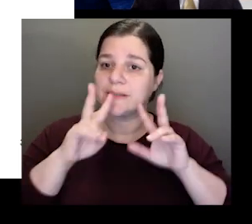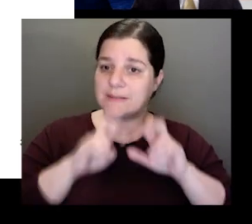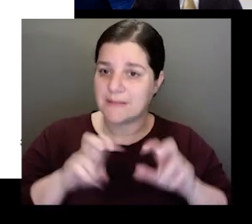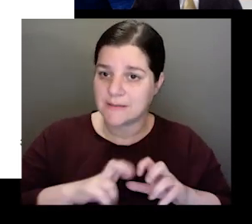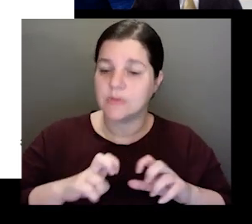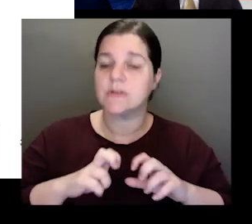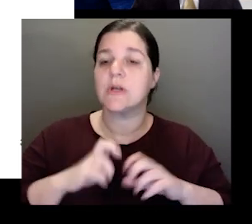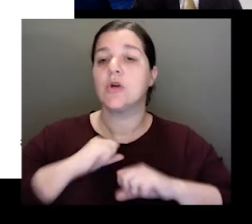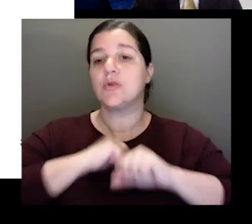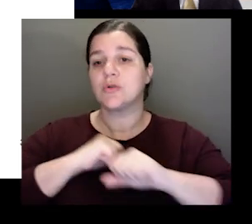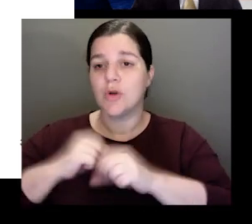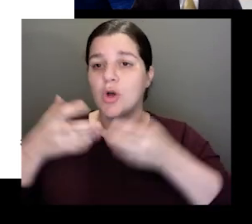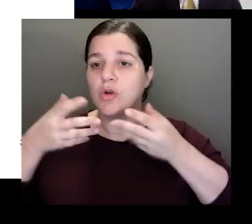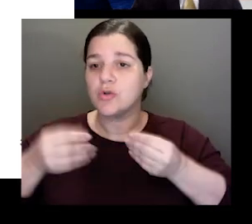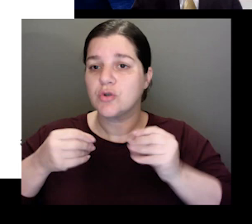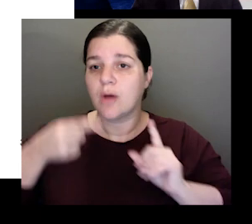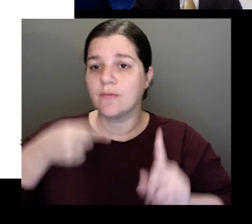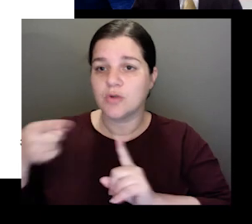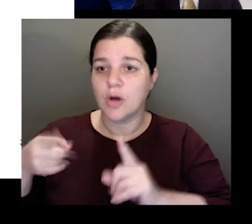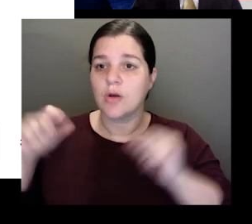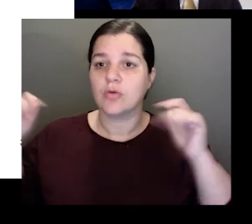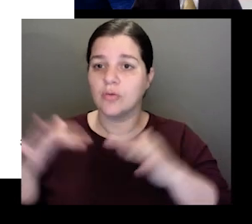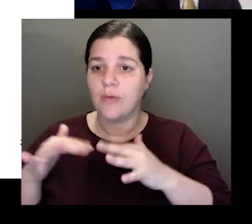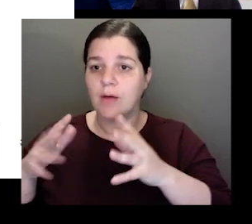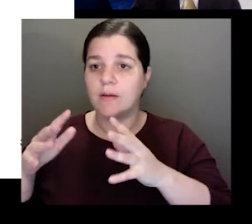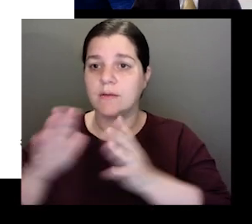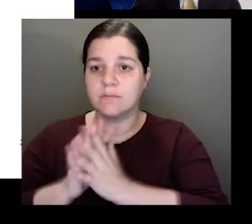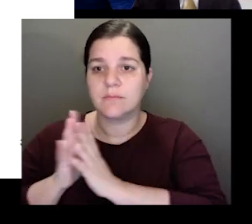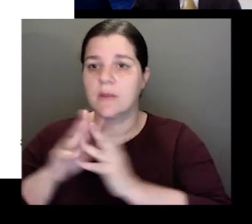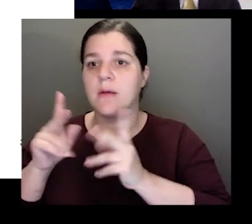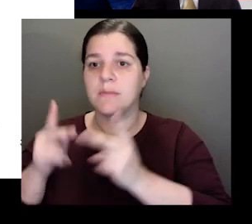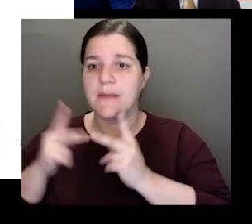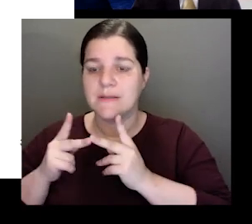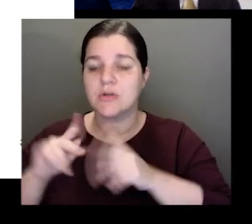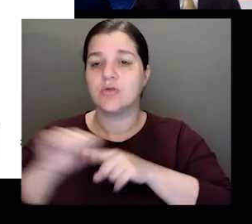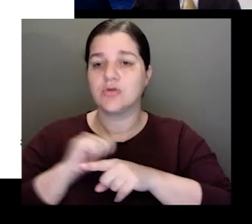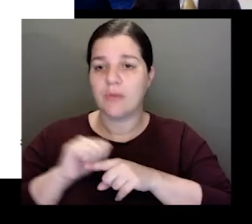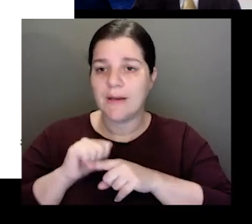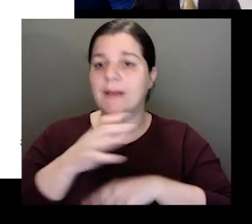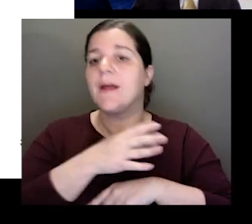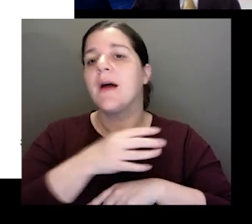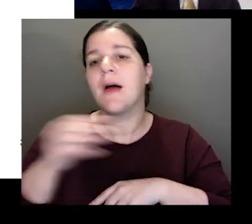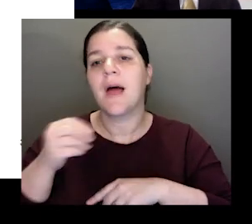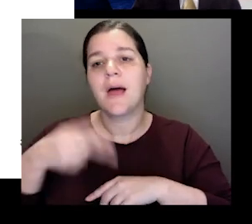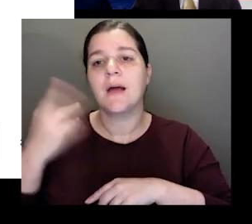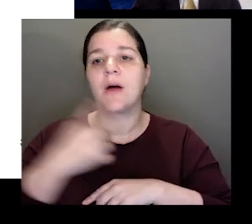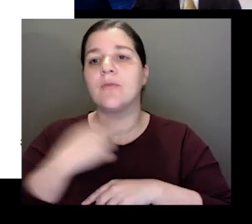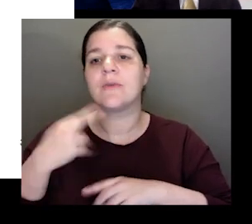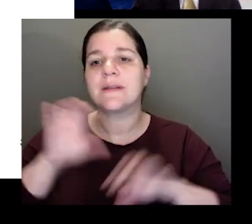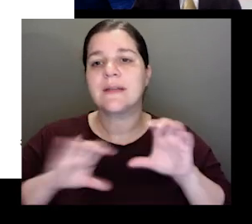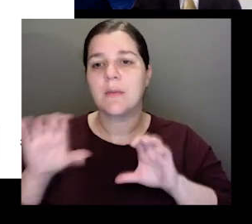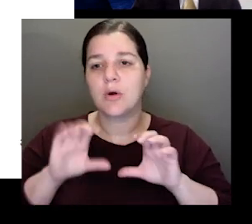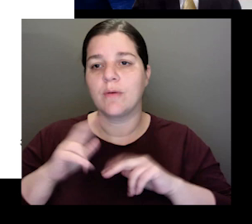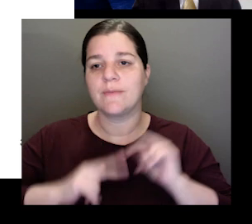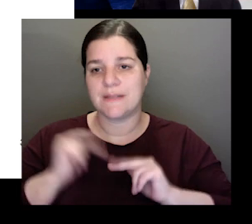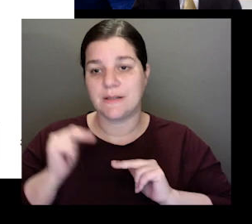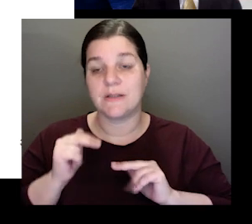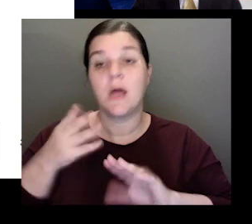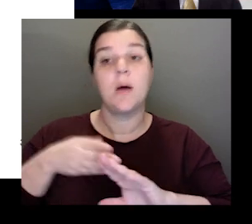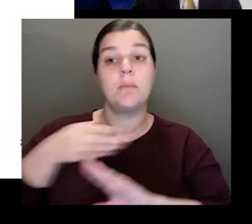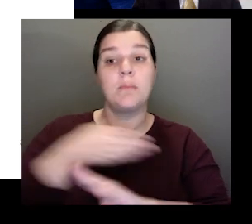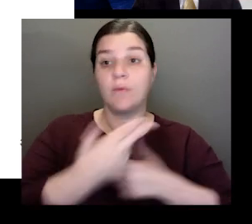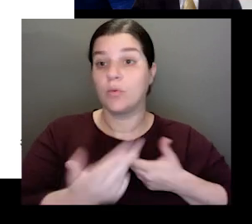securing soft targets in crowded places, training and exercises, and securing high-risk chemical facilities. Prior to joining